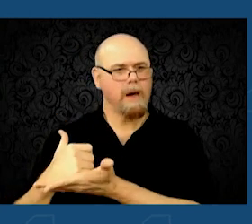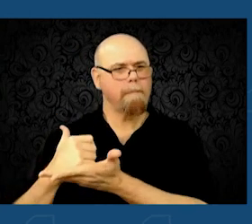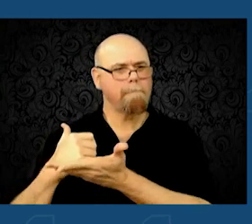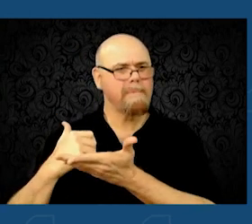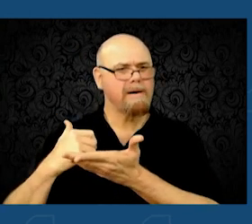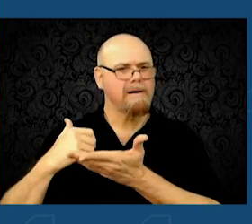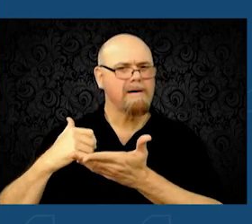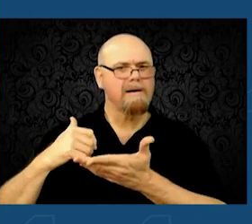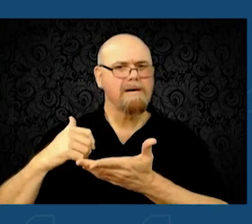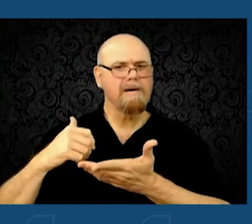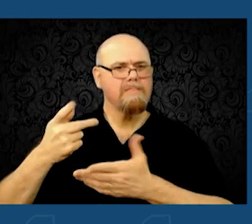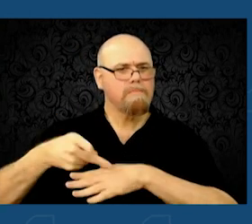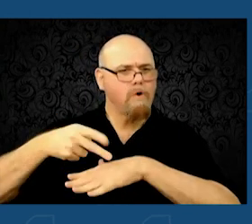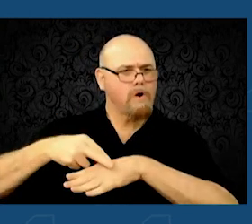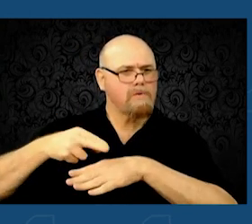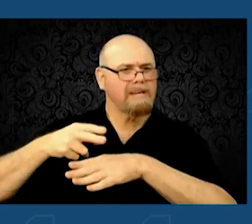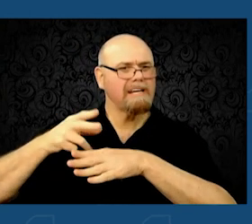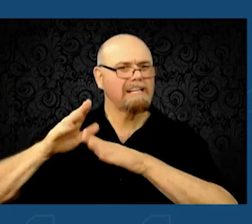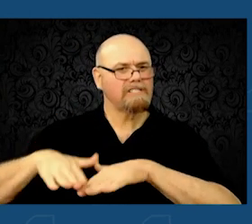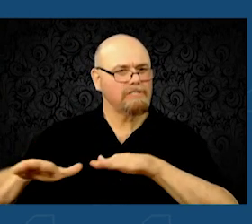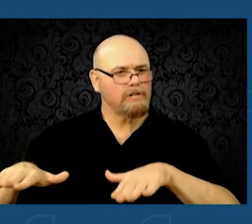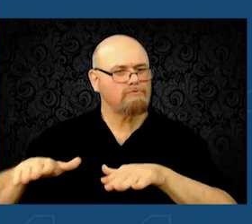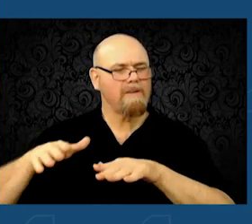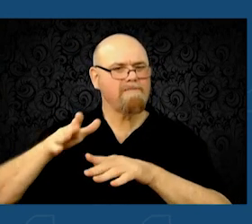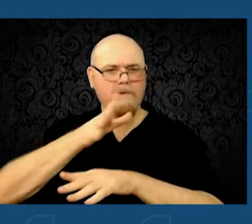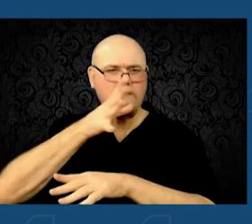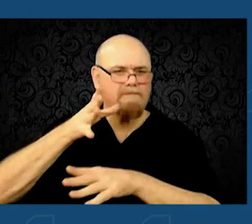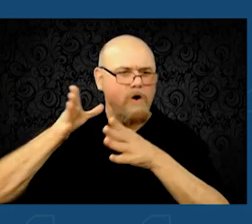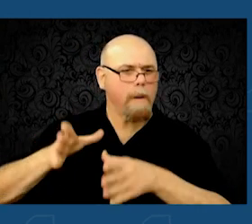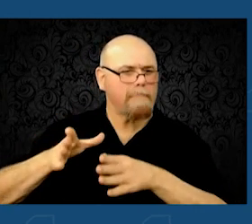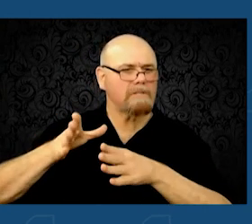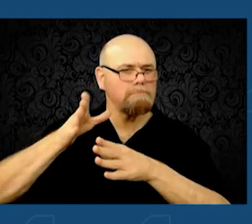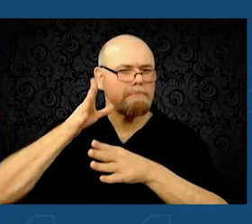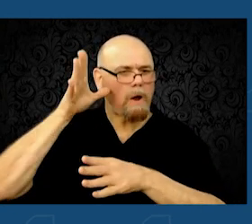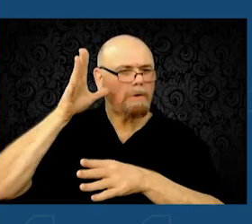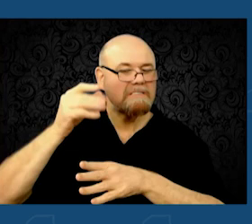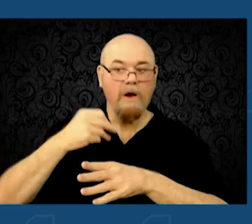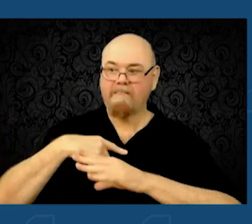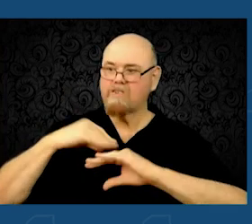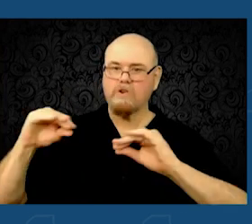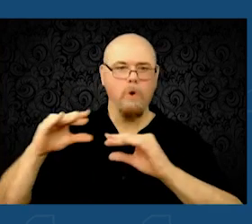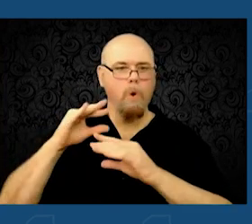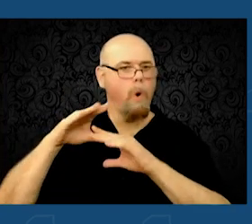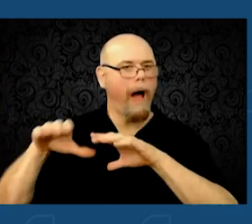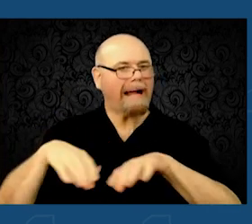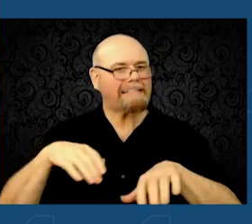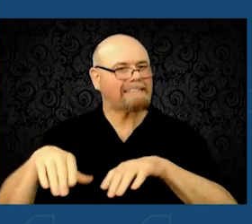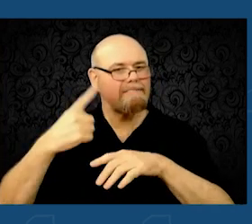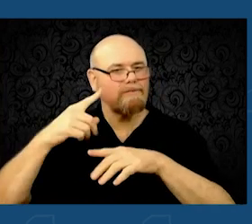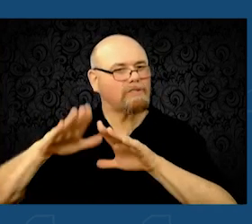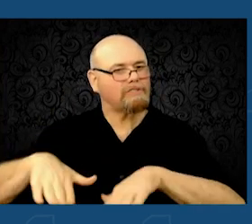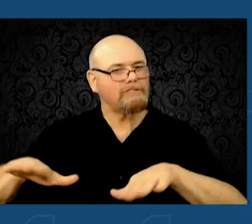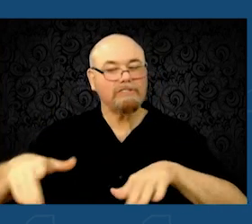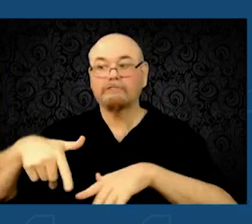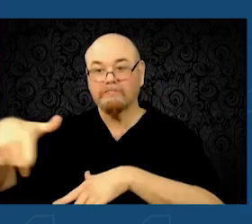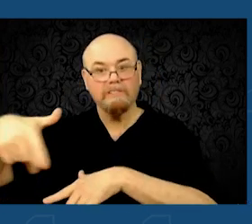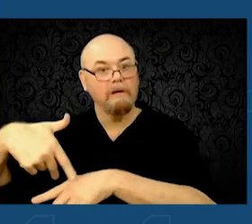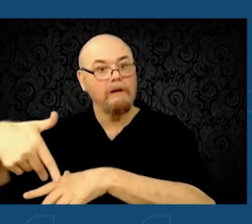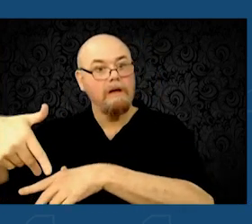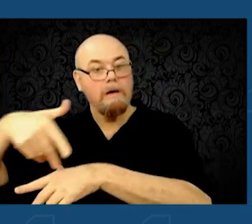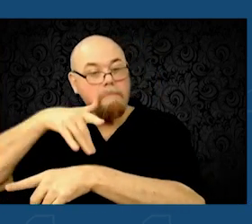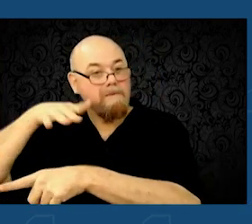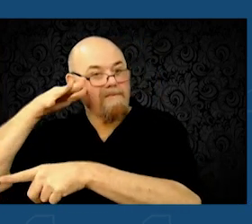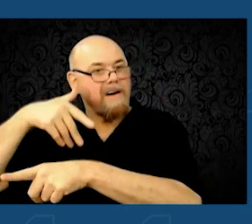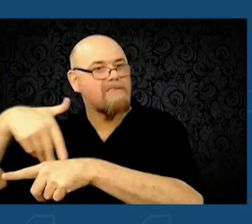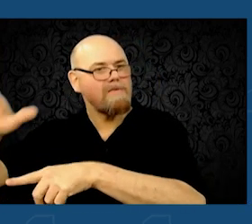Puerto Rican children, who had no activities in the summertime when their parents were out in the fields out in Eden, or perhaps parents working at the